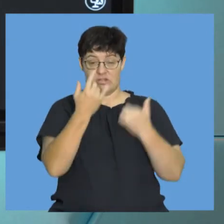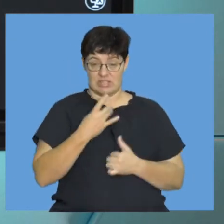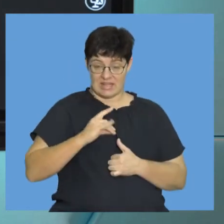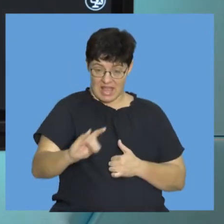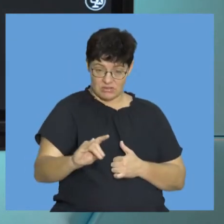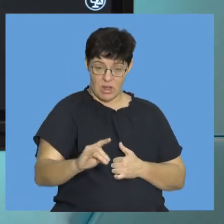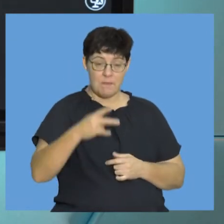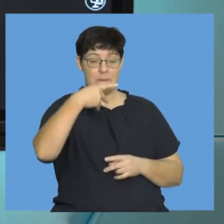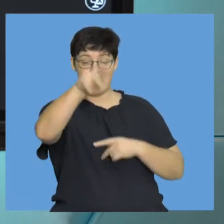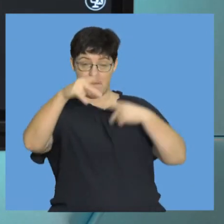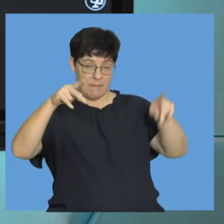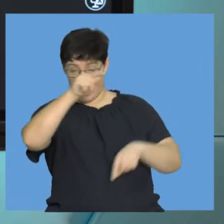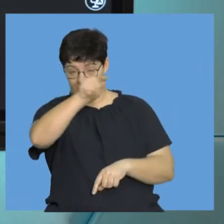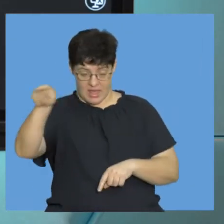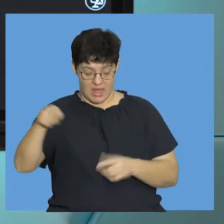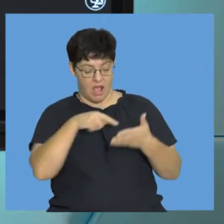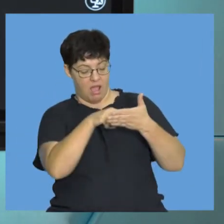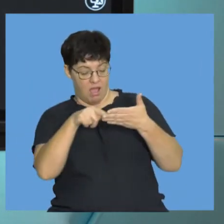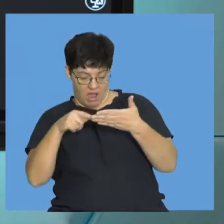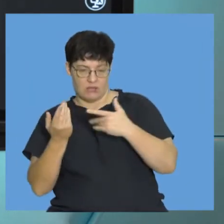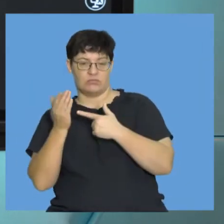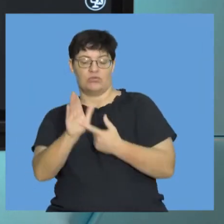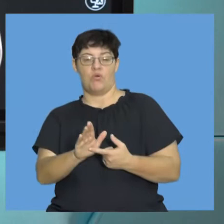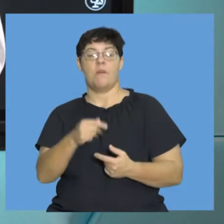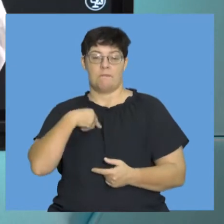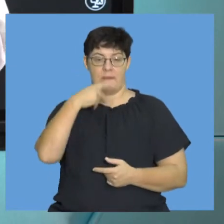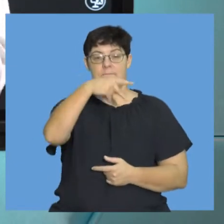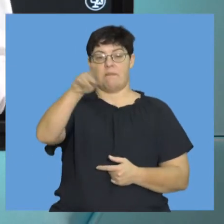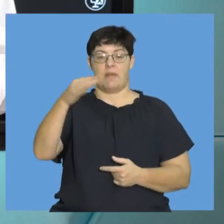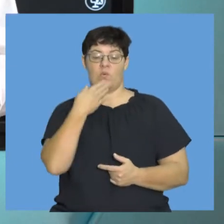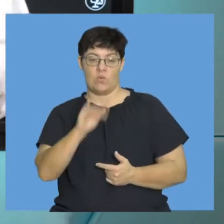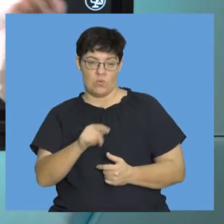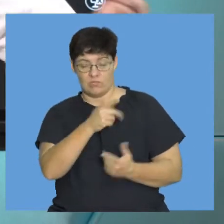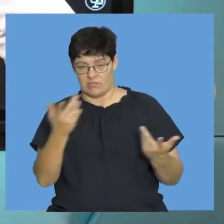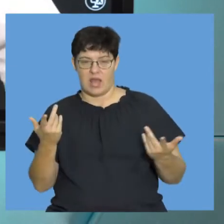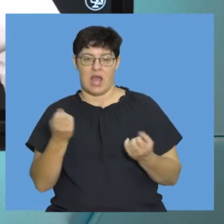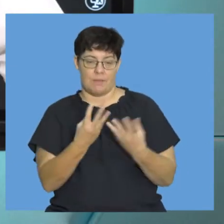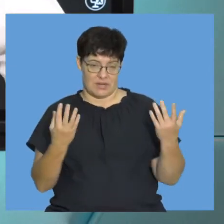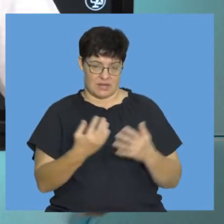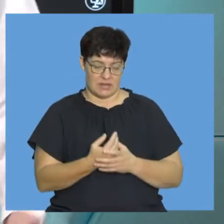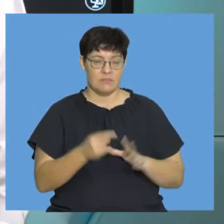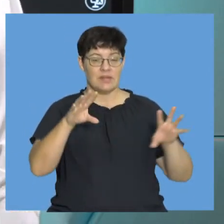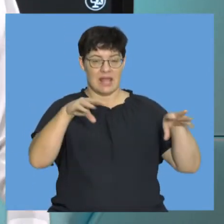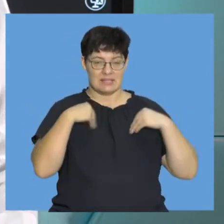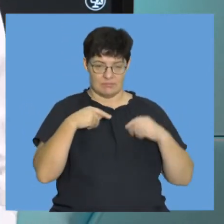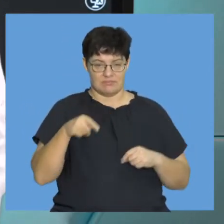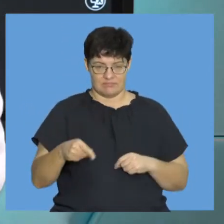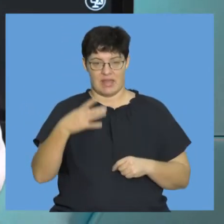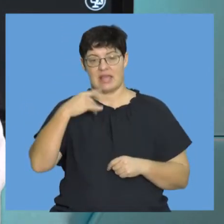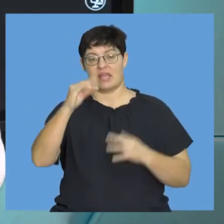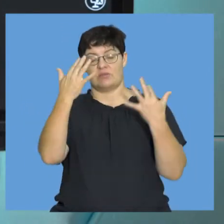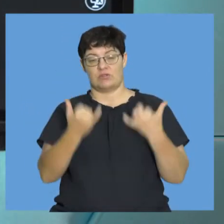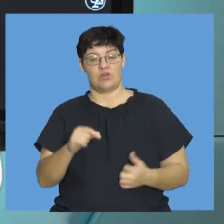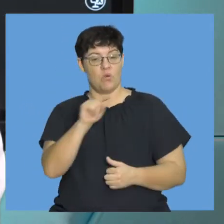creditors, these figures will appear, but like I said, they would be accepted figures in the cash budget because we've already